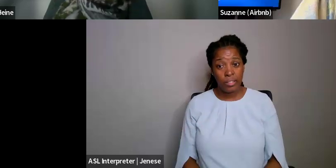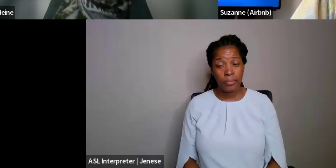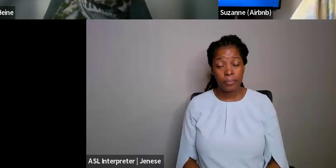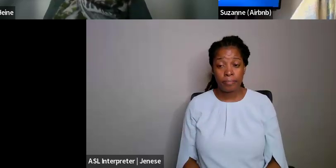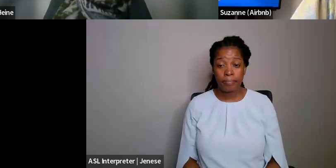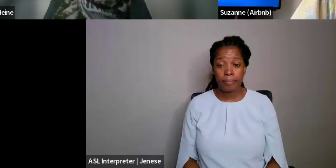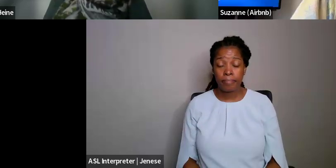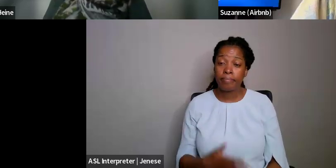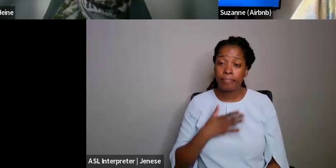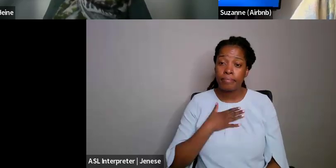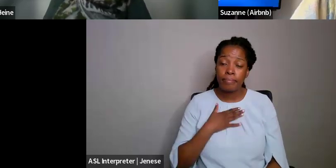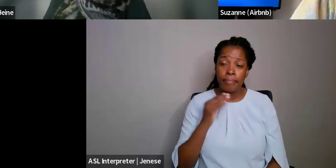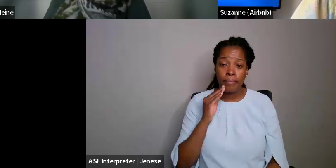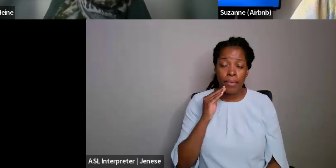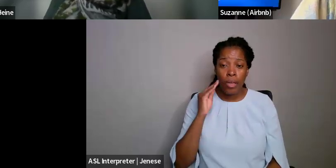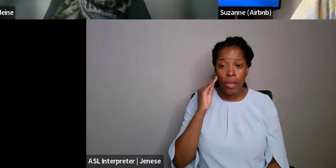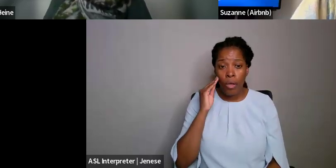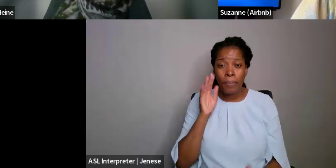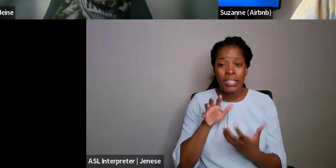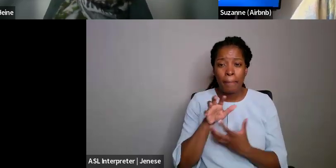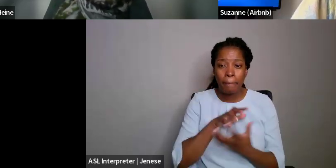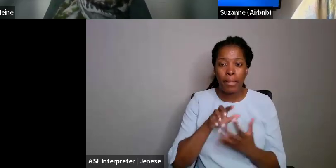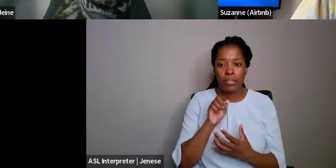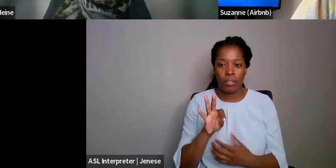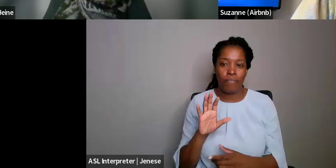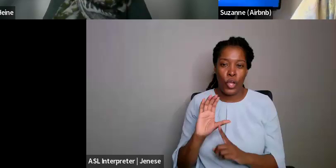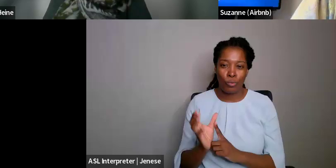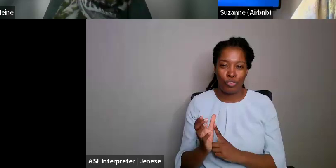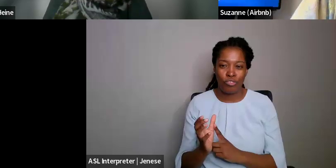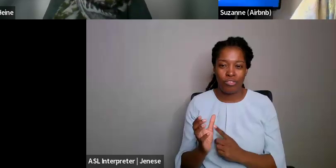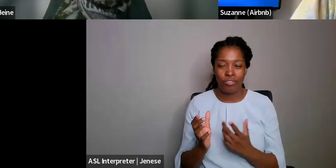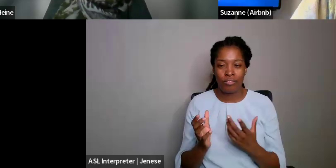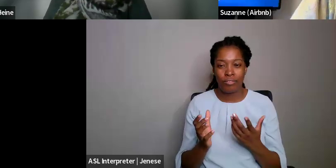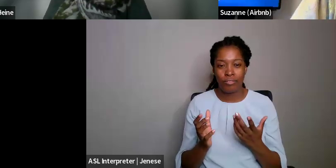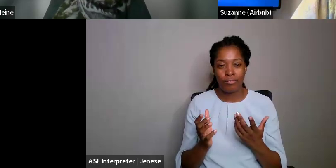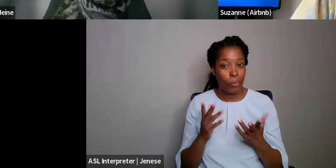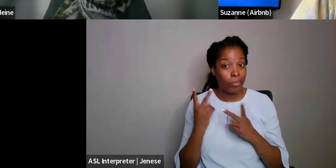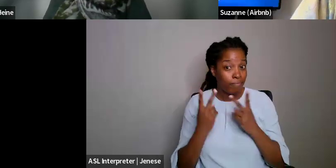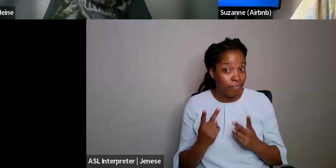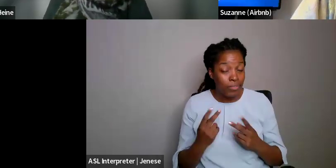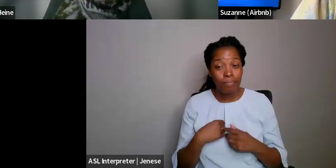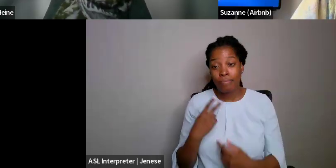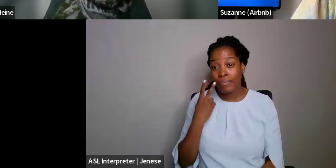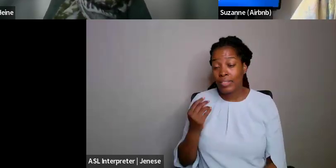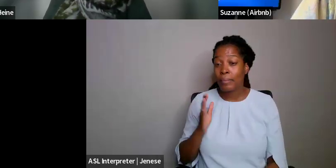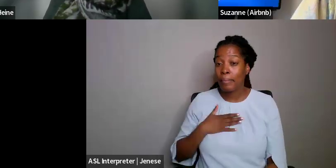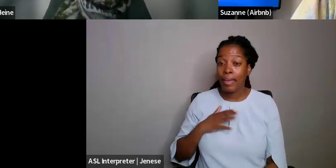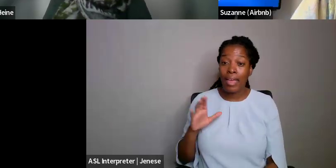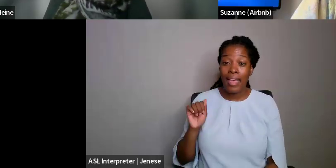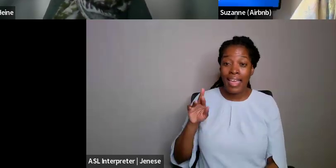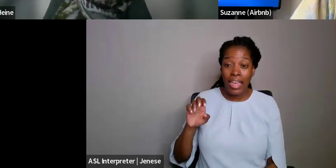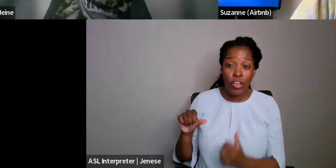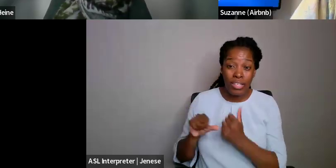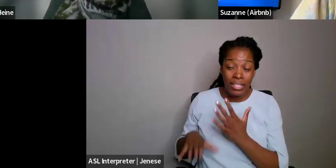home is a mix of cultures. So they get to mix with my care assistants who are